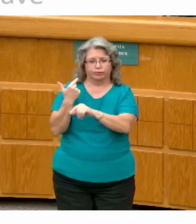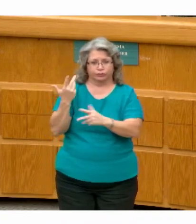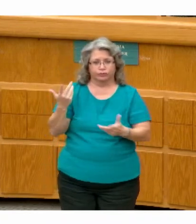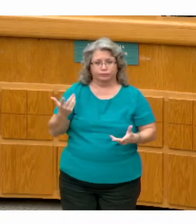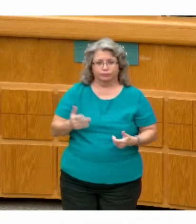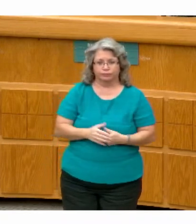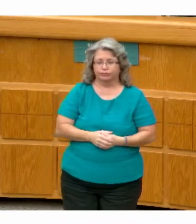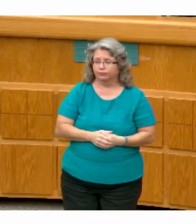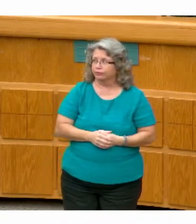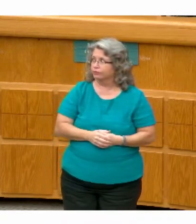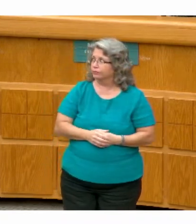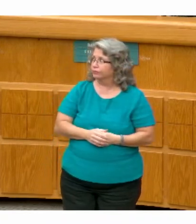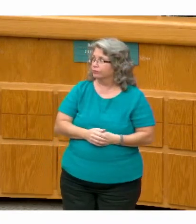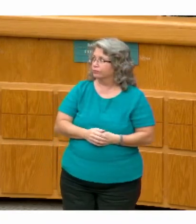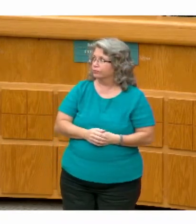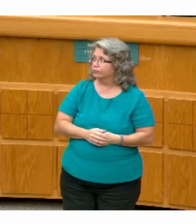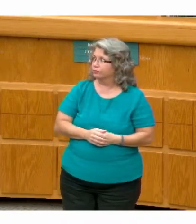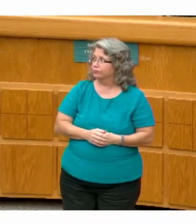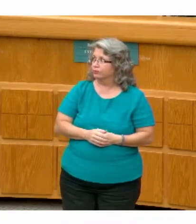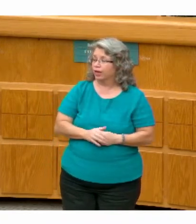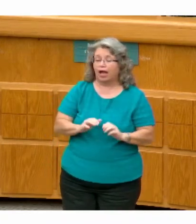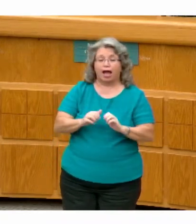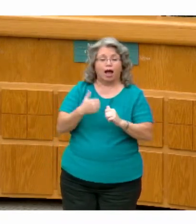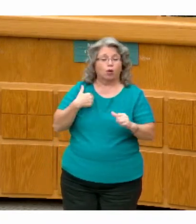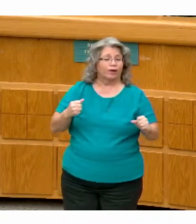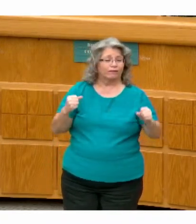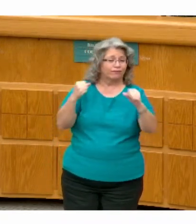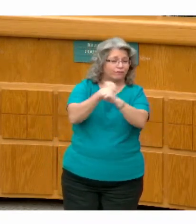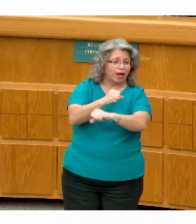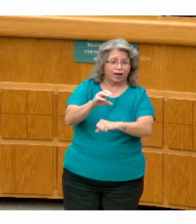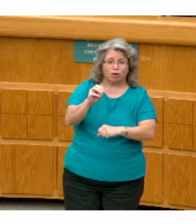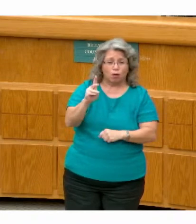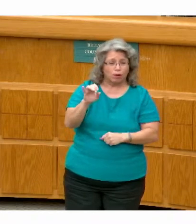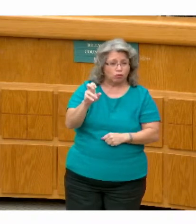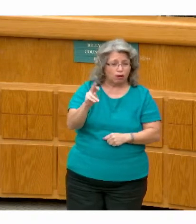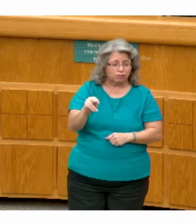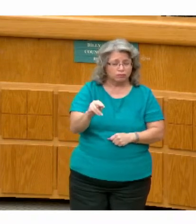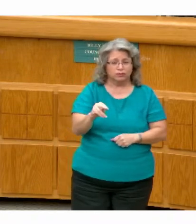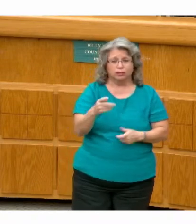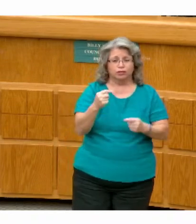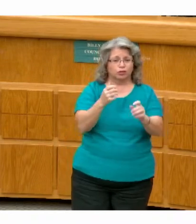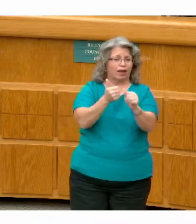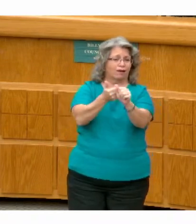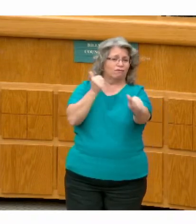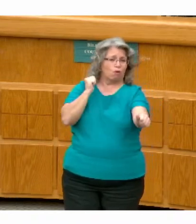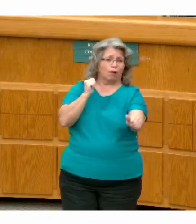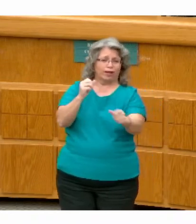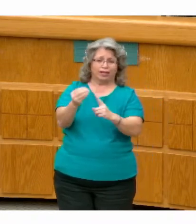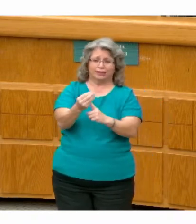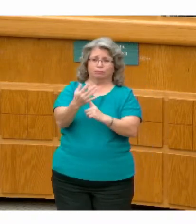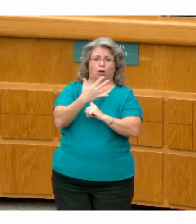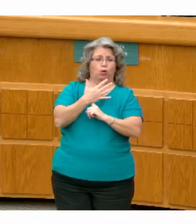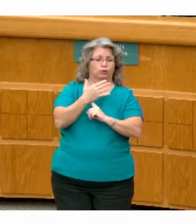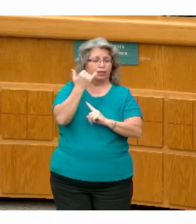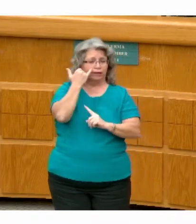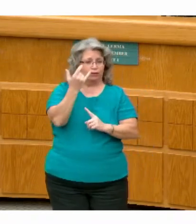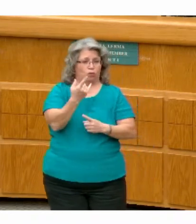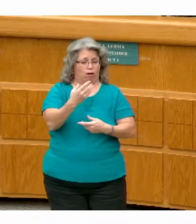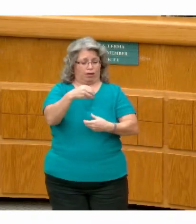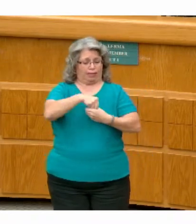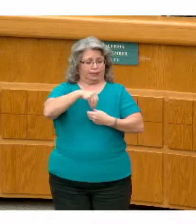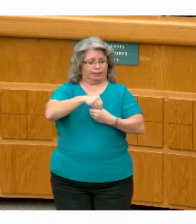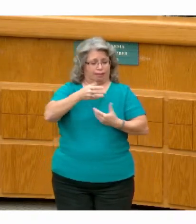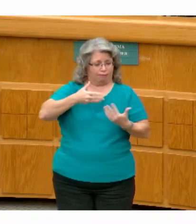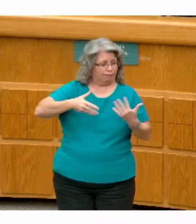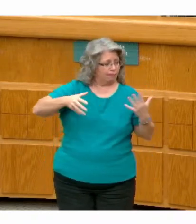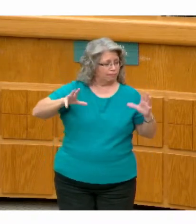So to combat Omicron, it's simple. Try to avoid getting exposed to COVID. If you're inside, put on a